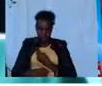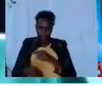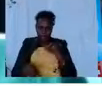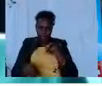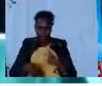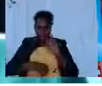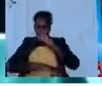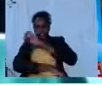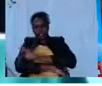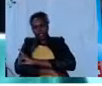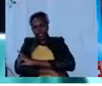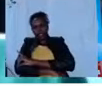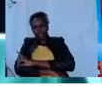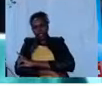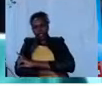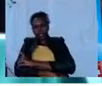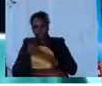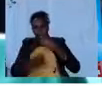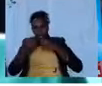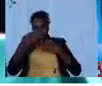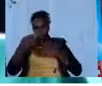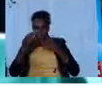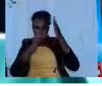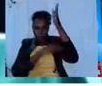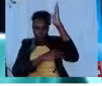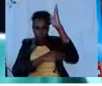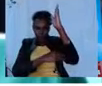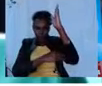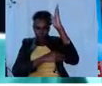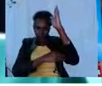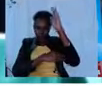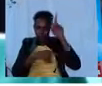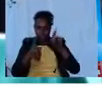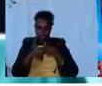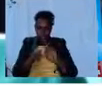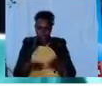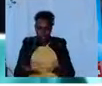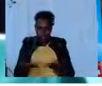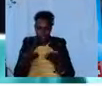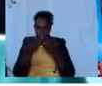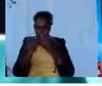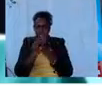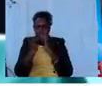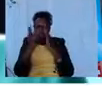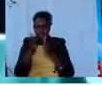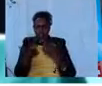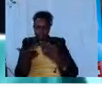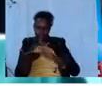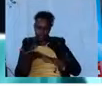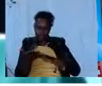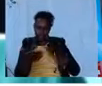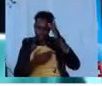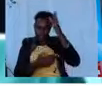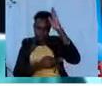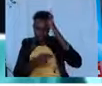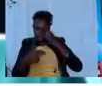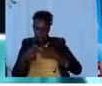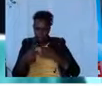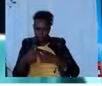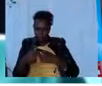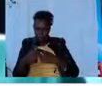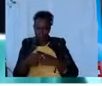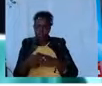day we want to come before thee and I lift the cup of salvation and praise your holy name. For